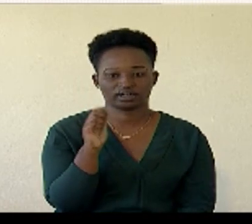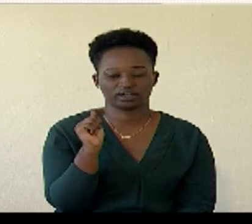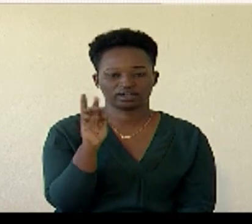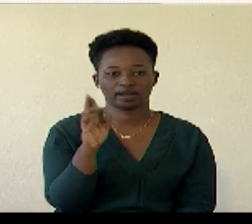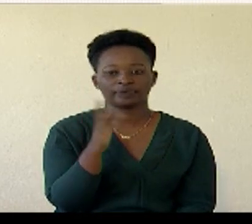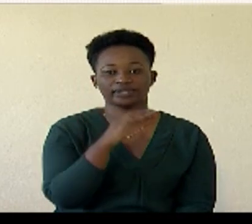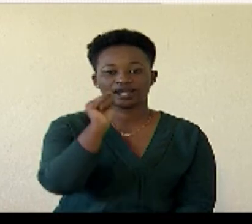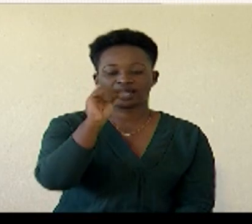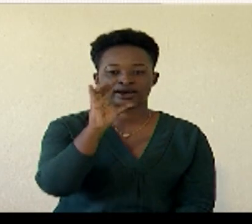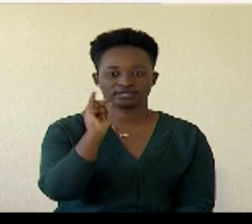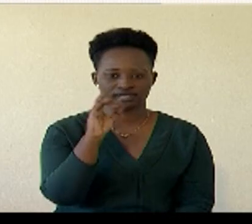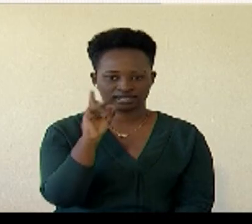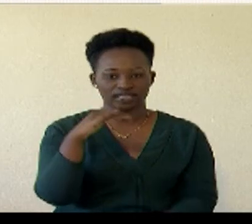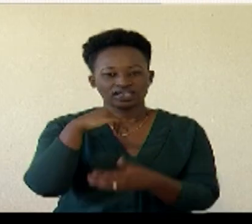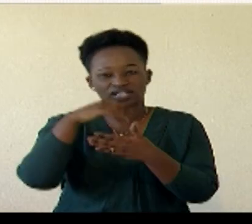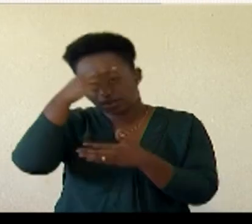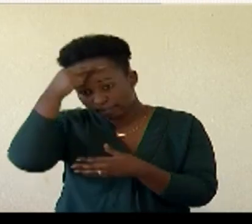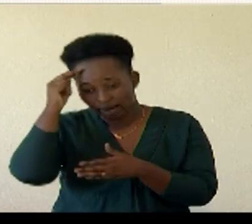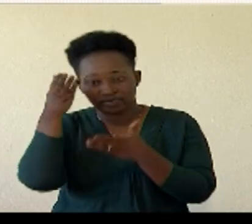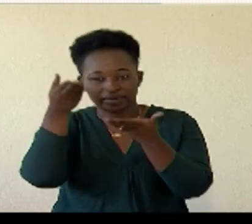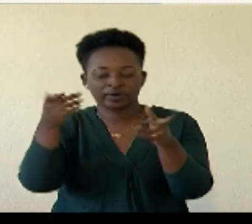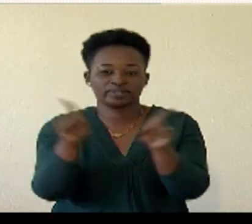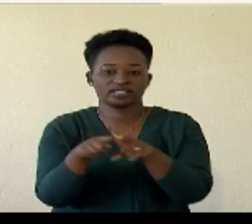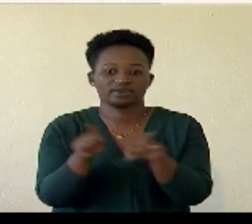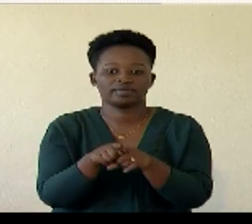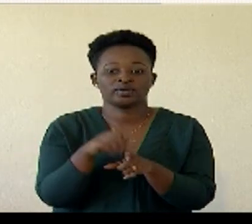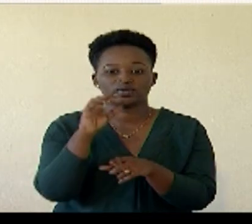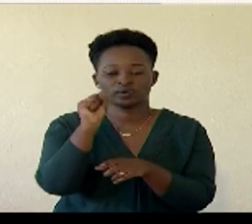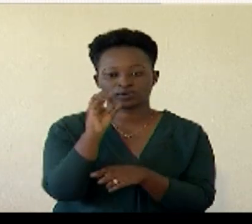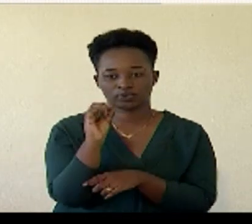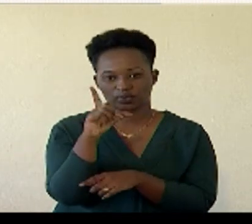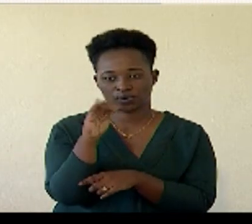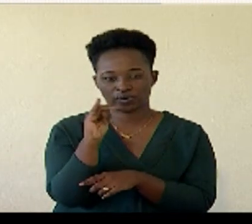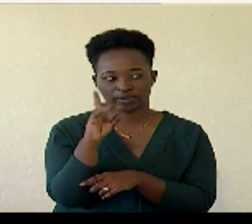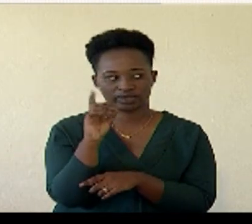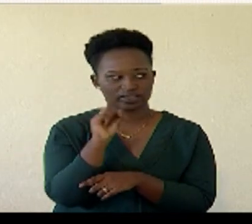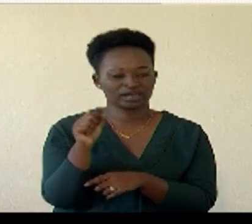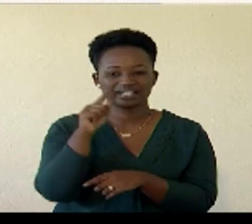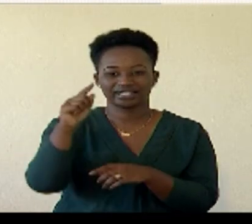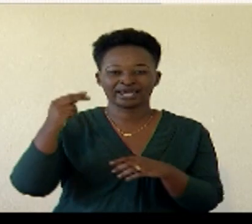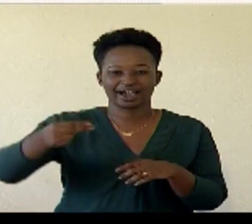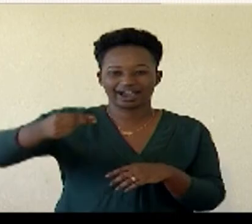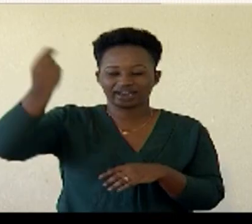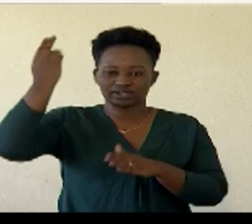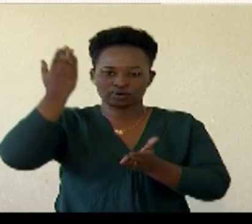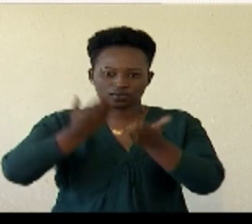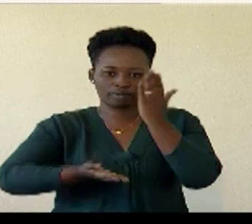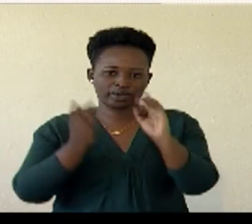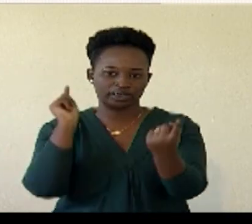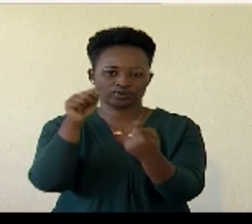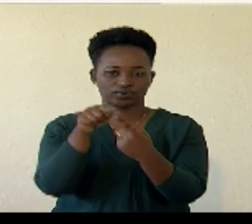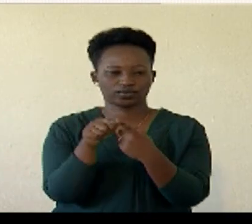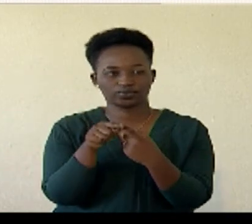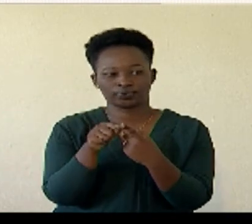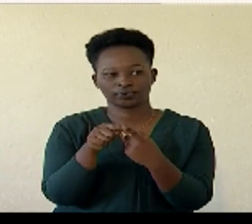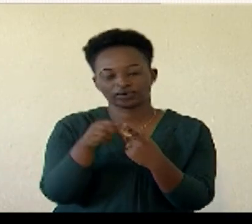crystalline solids. They have high melting points compared to this explains still the